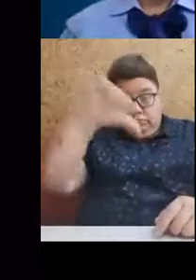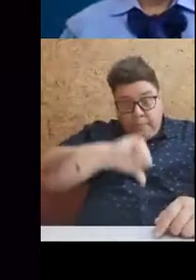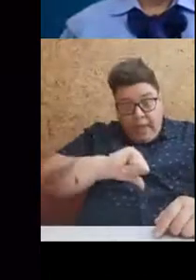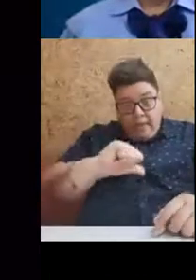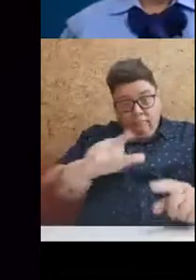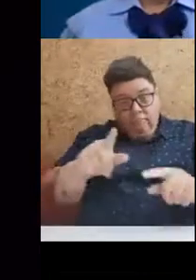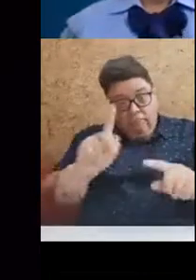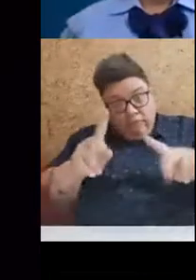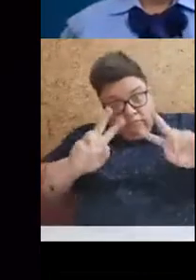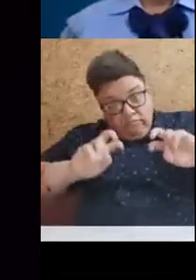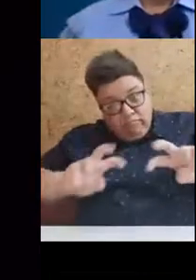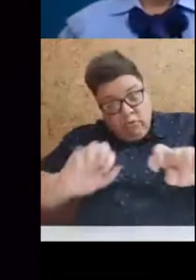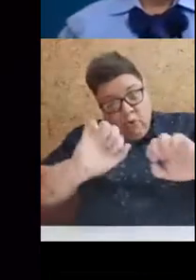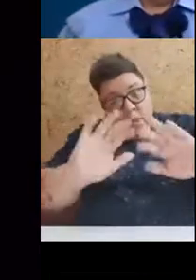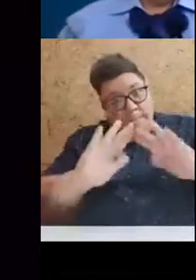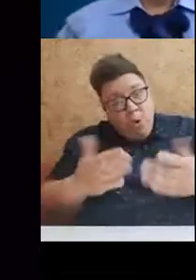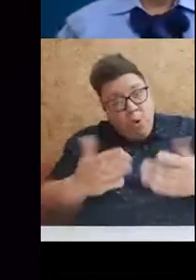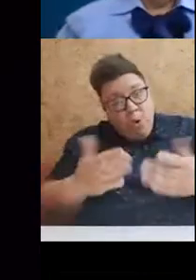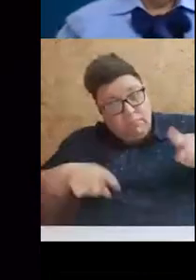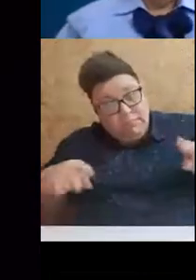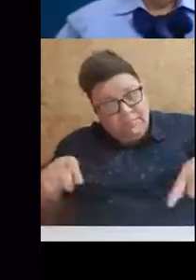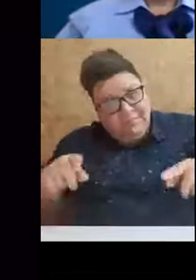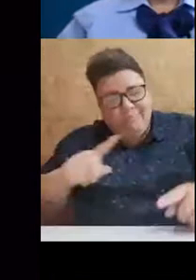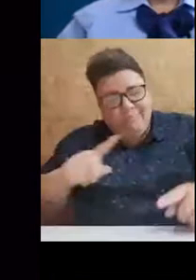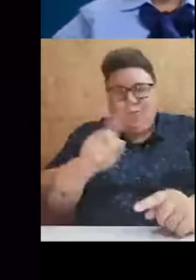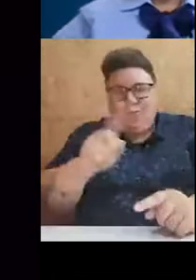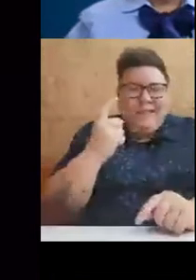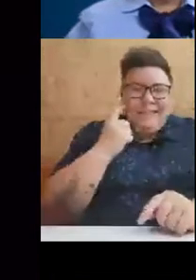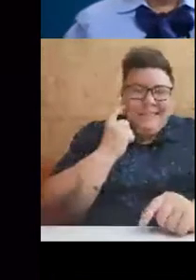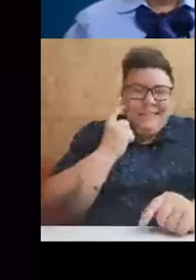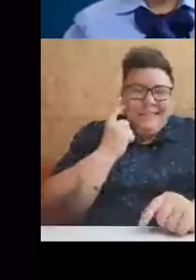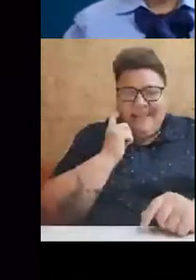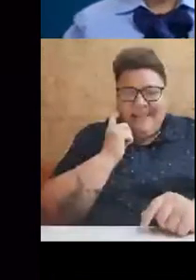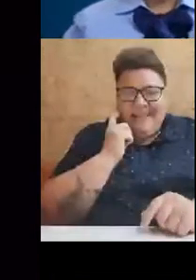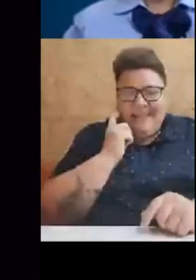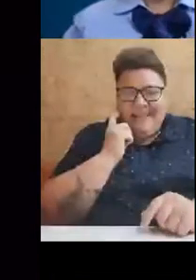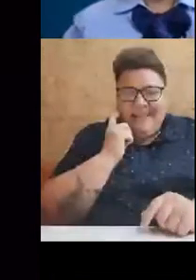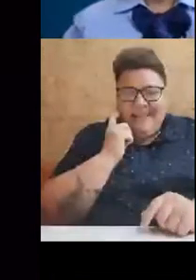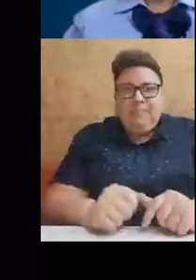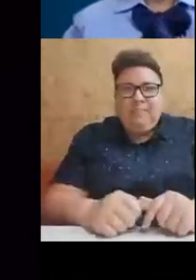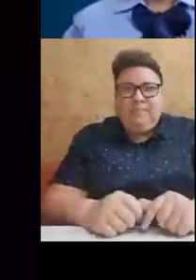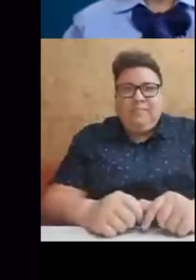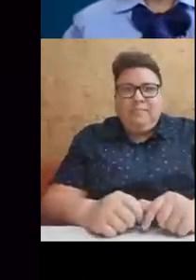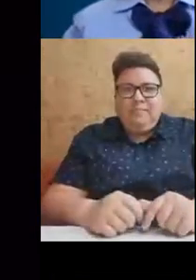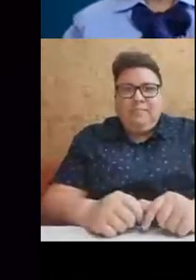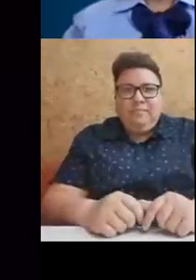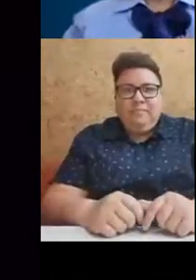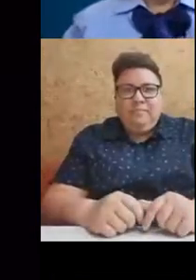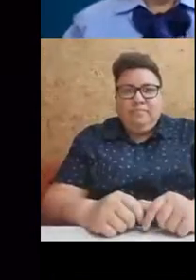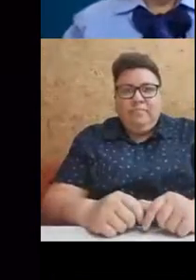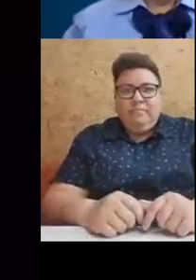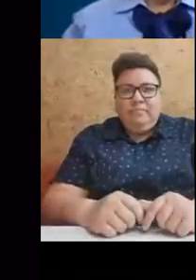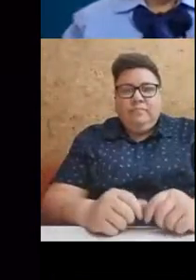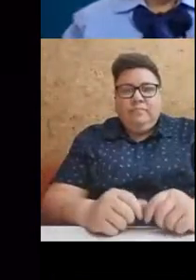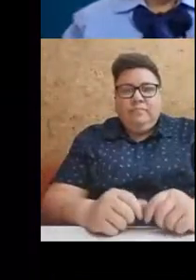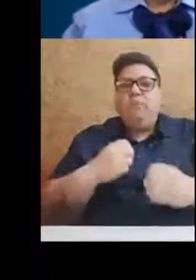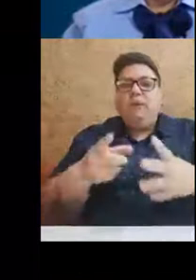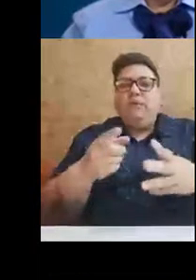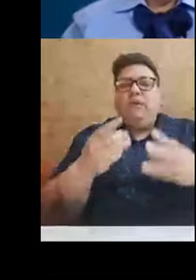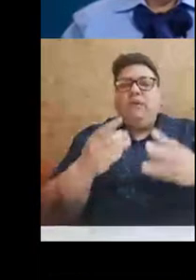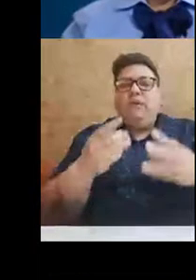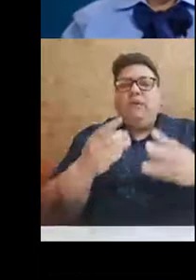make this decision, then it's not as simple as anymore. So we are actually going to give you some criteria.